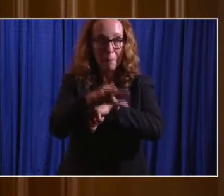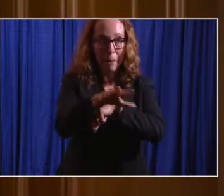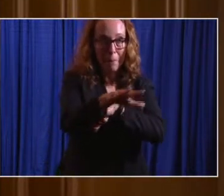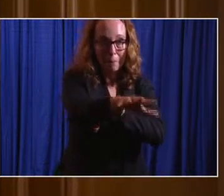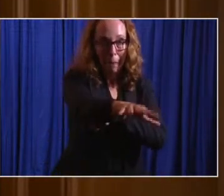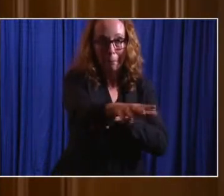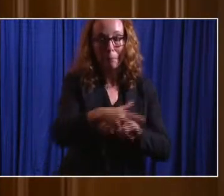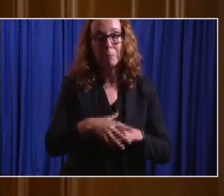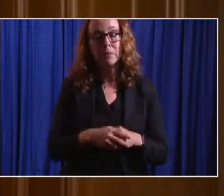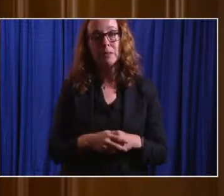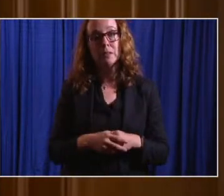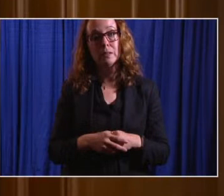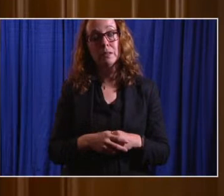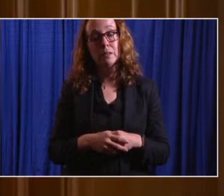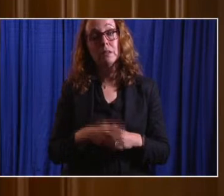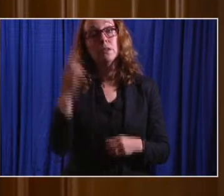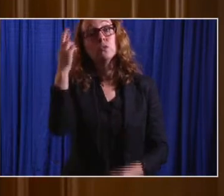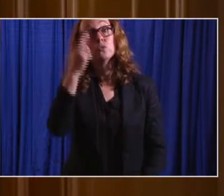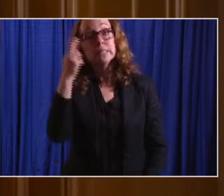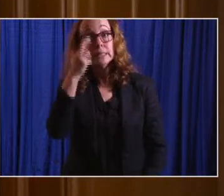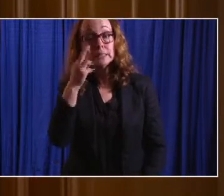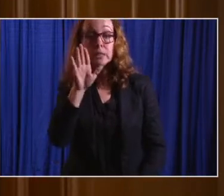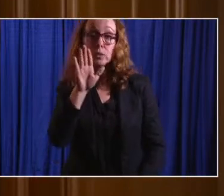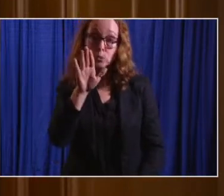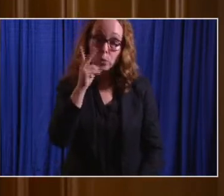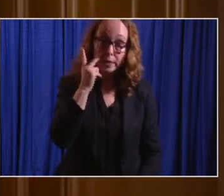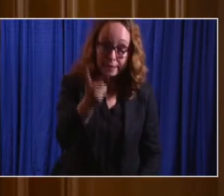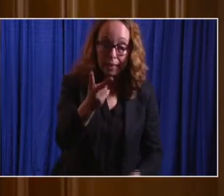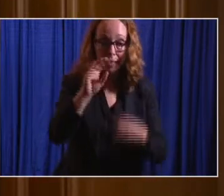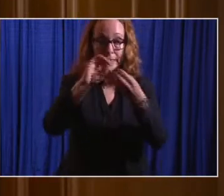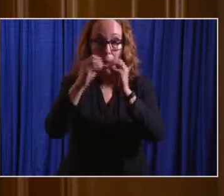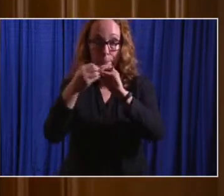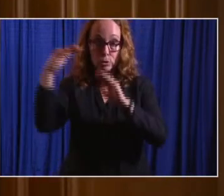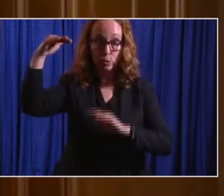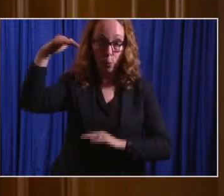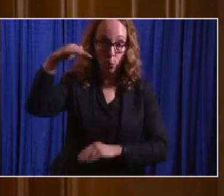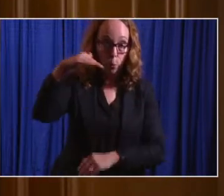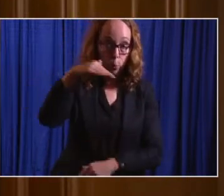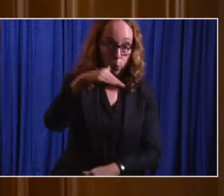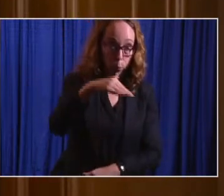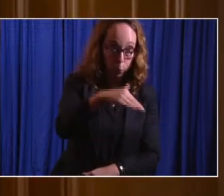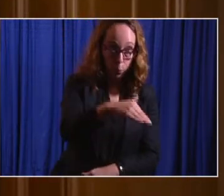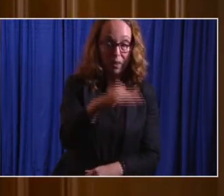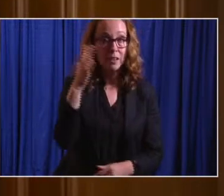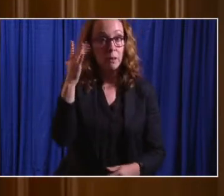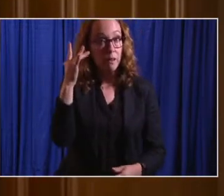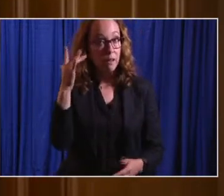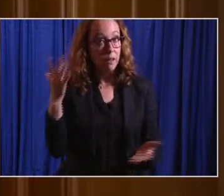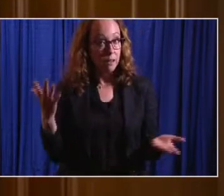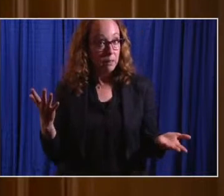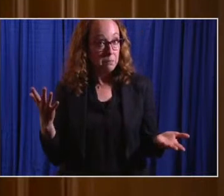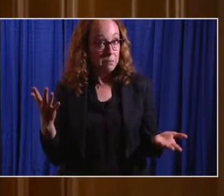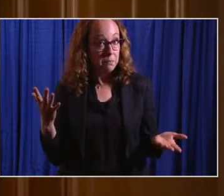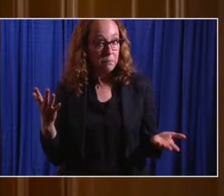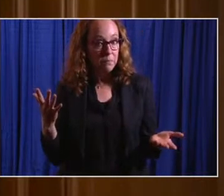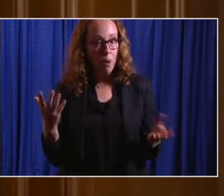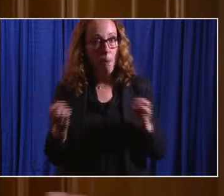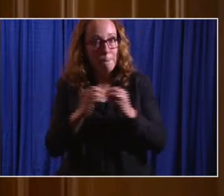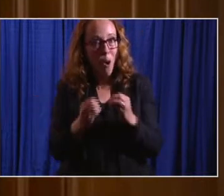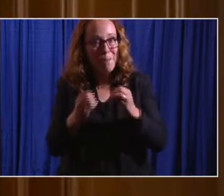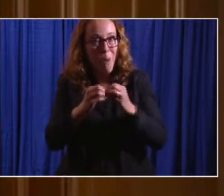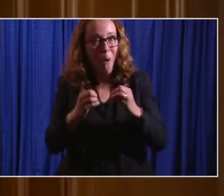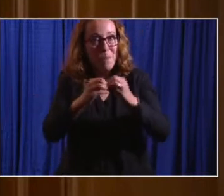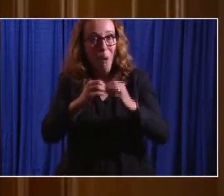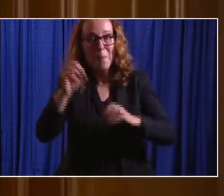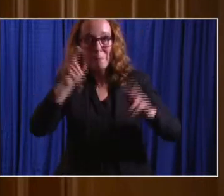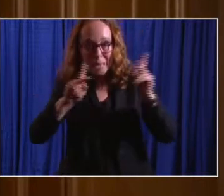seeing, a decrease in the number of cases statewide, which we'd like to see, has to do with more and more people becoming